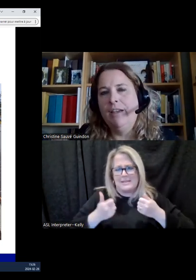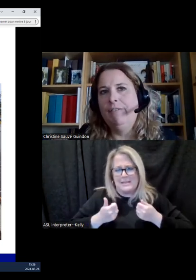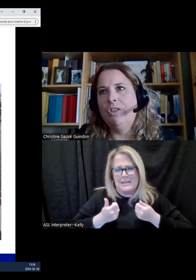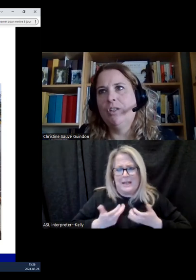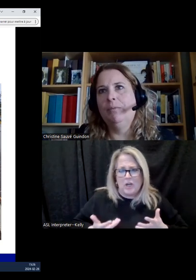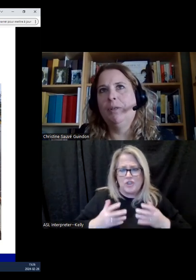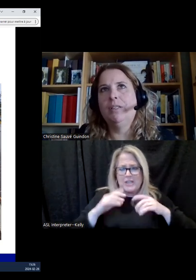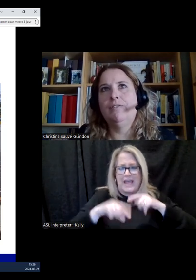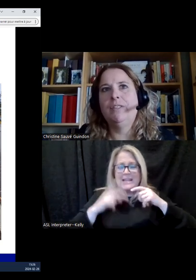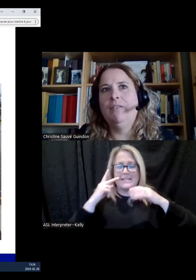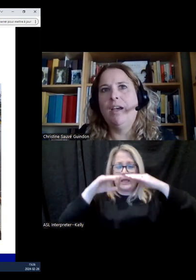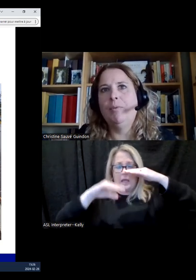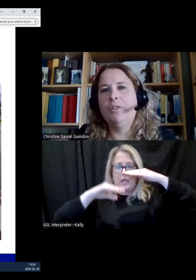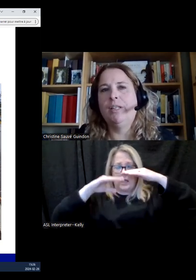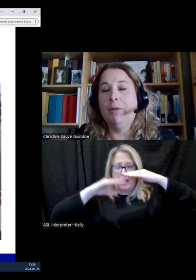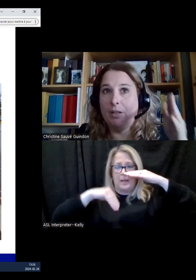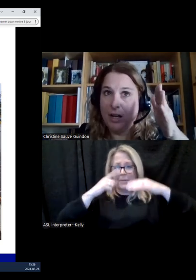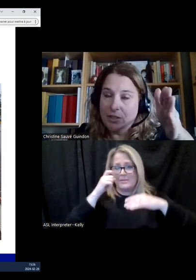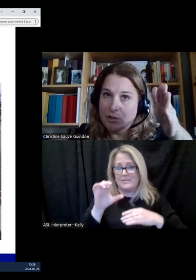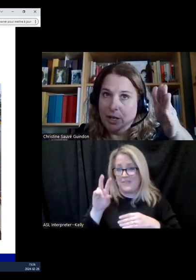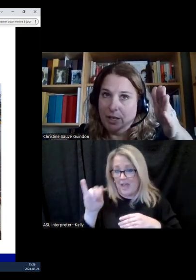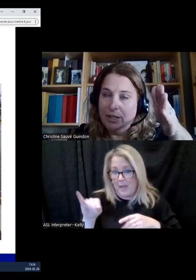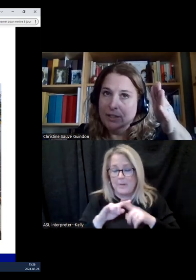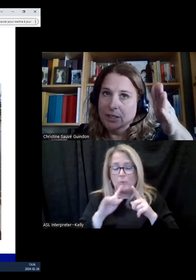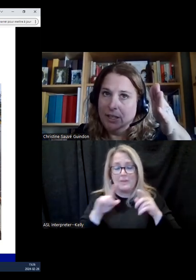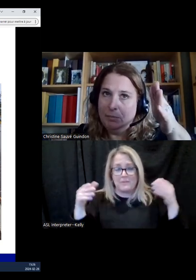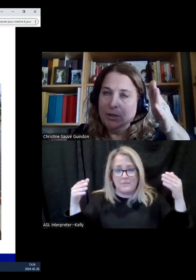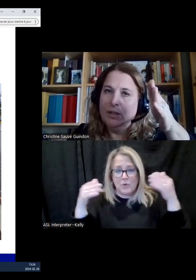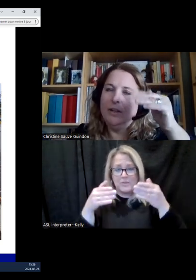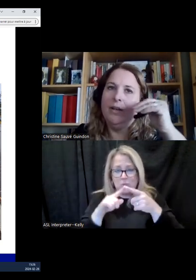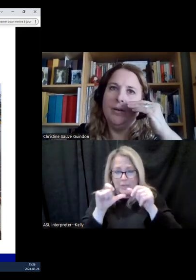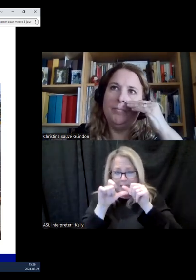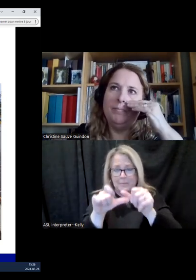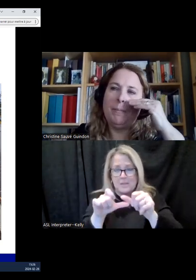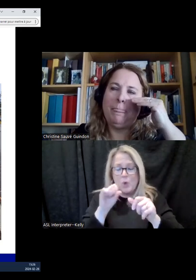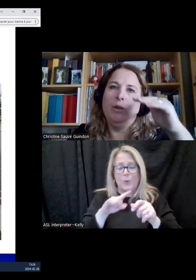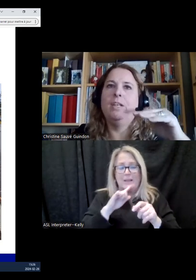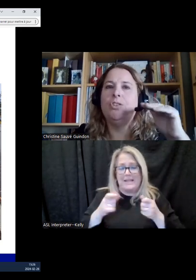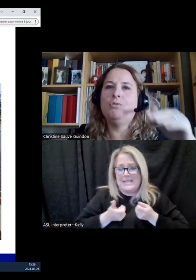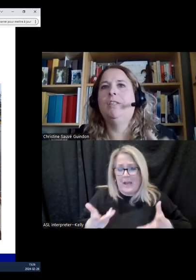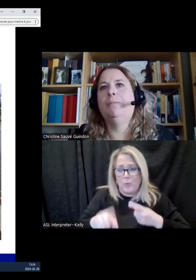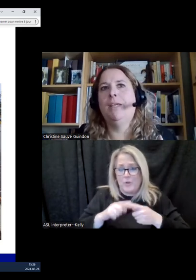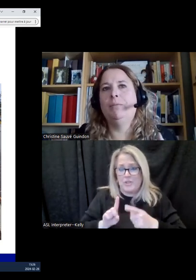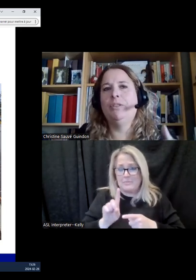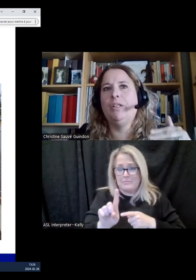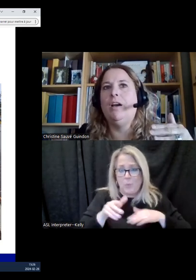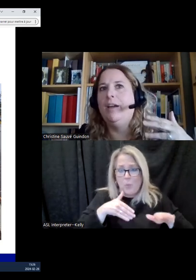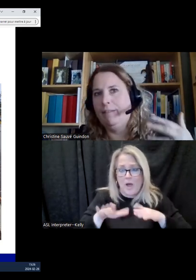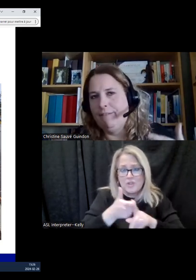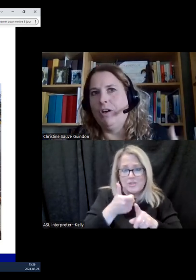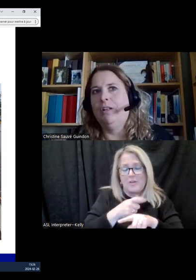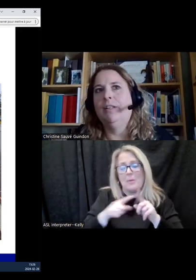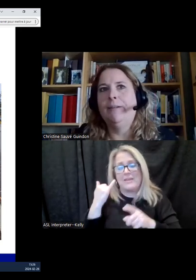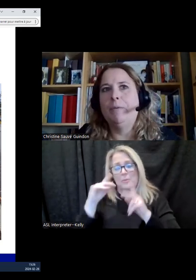field vision because of CVI mostly, but concentrating to keep looking straight to be able to